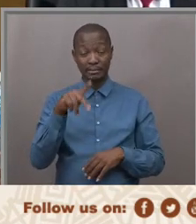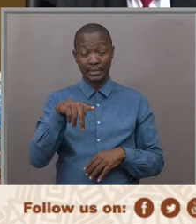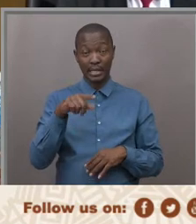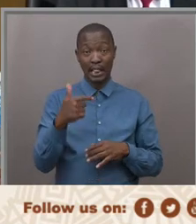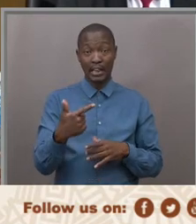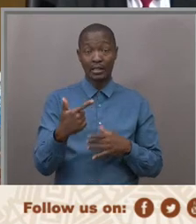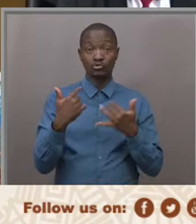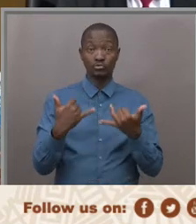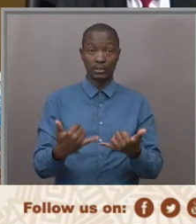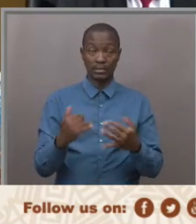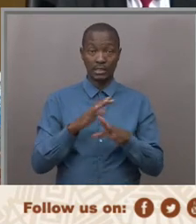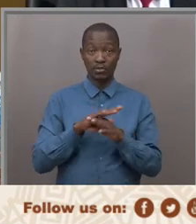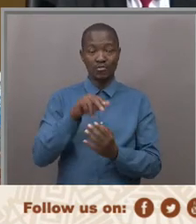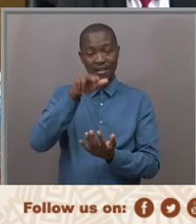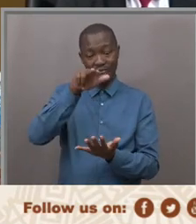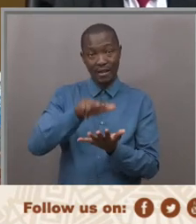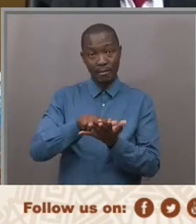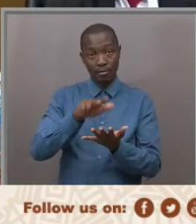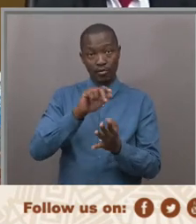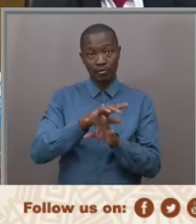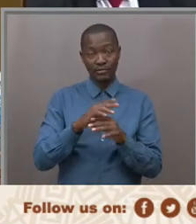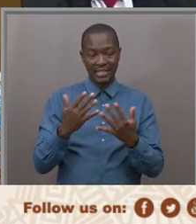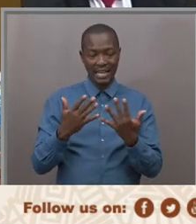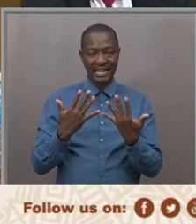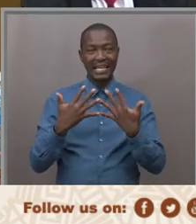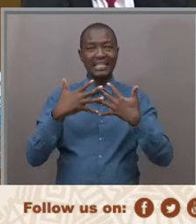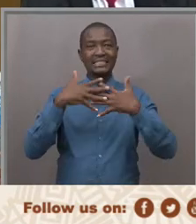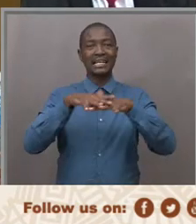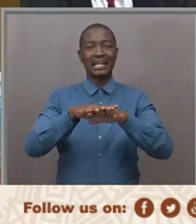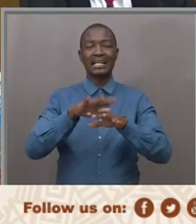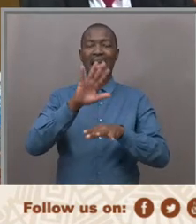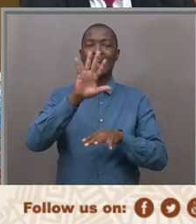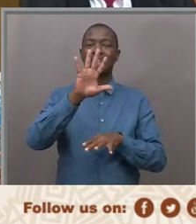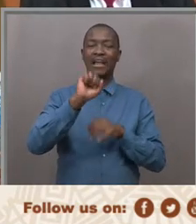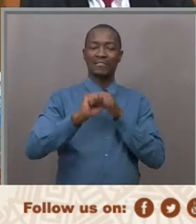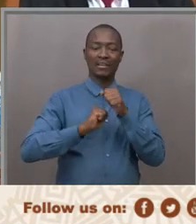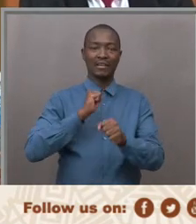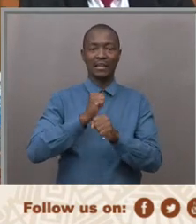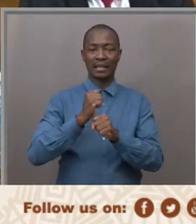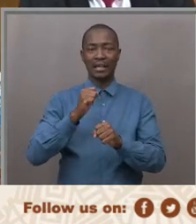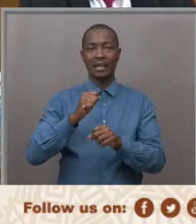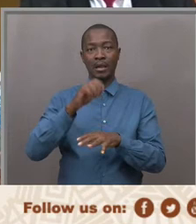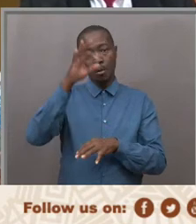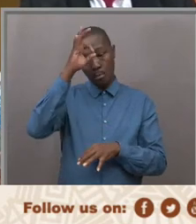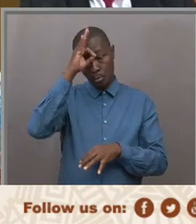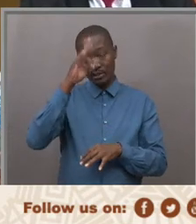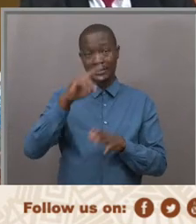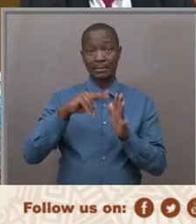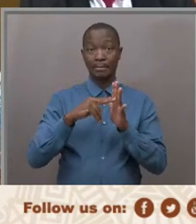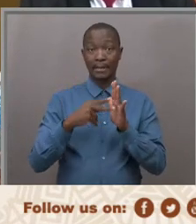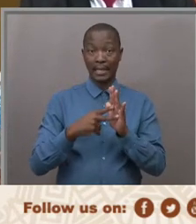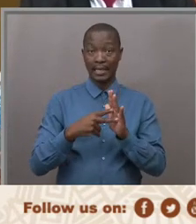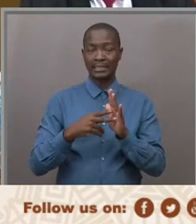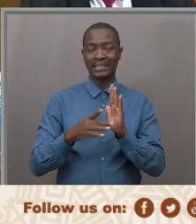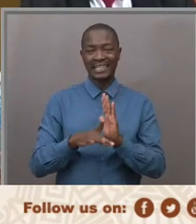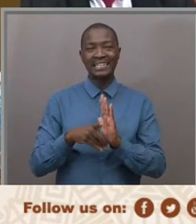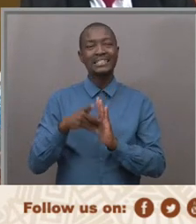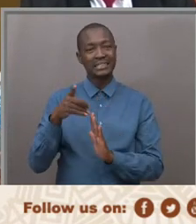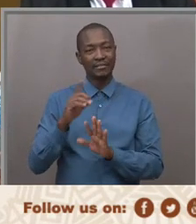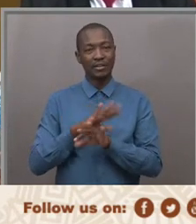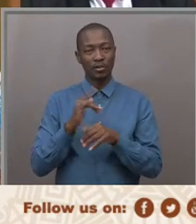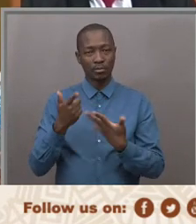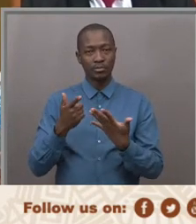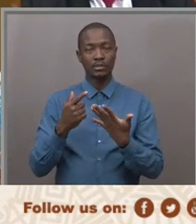now approved an integrated 5-year Gauteng policing plan, which was developed by the Department of